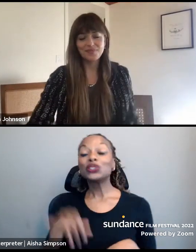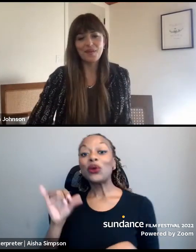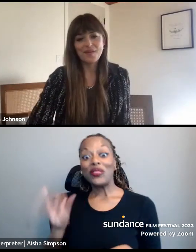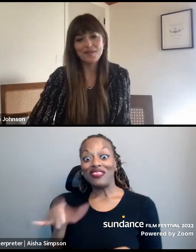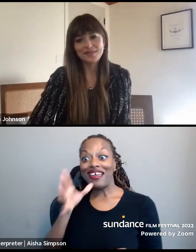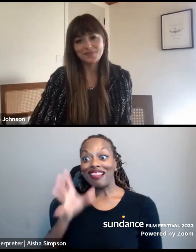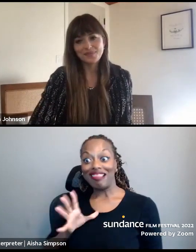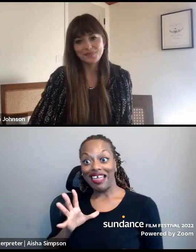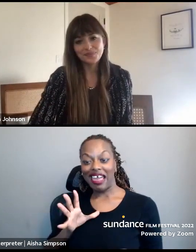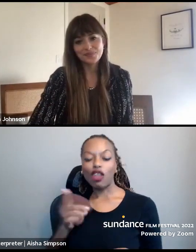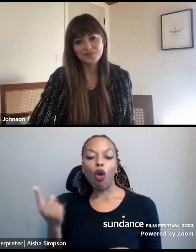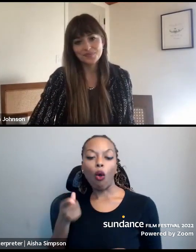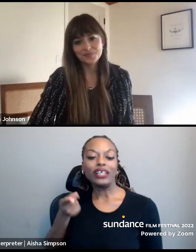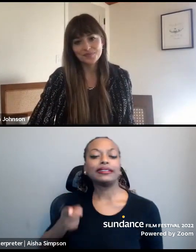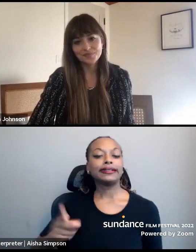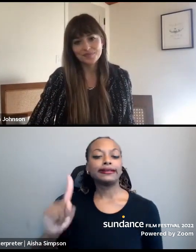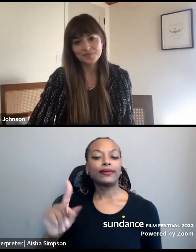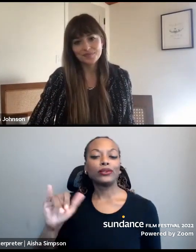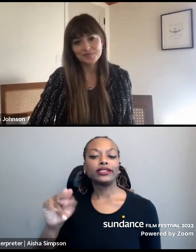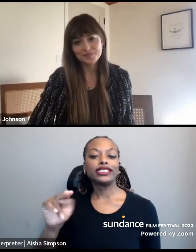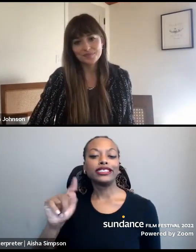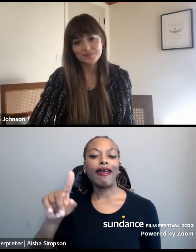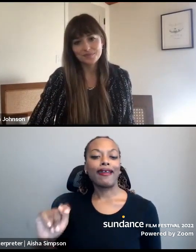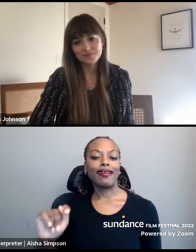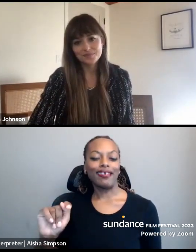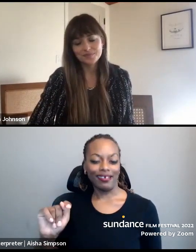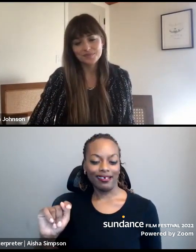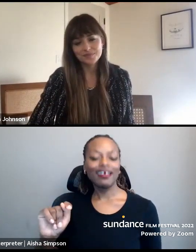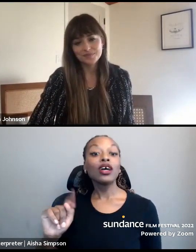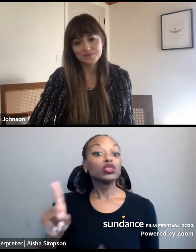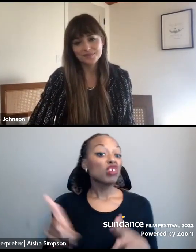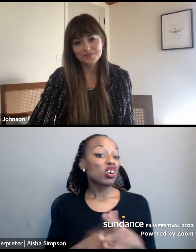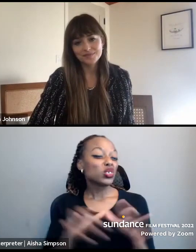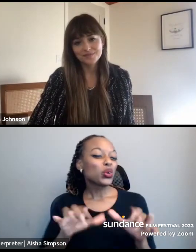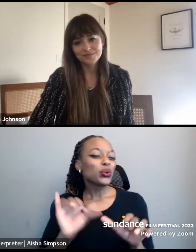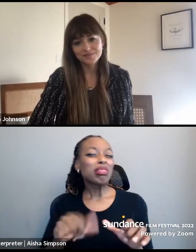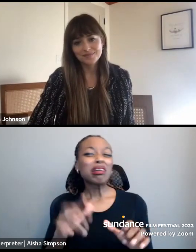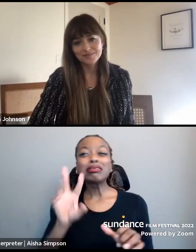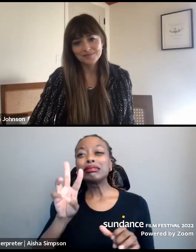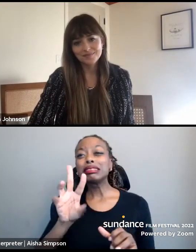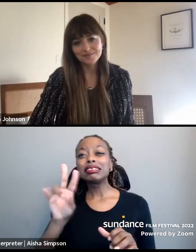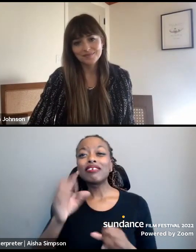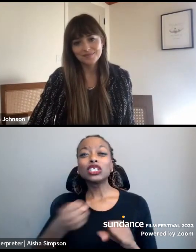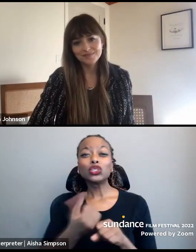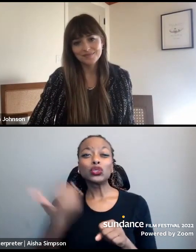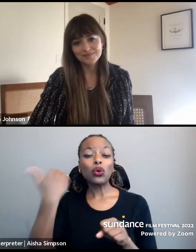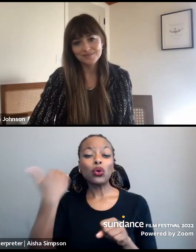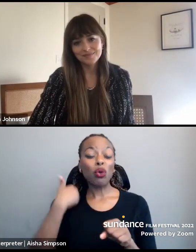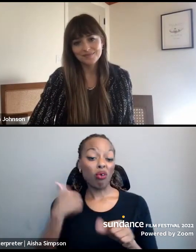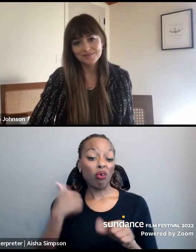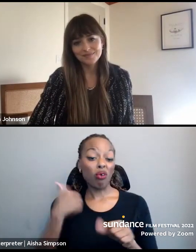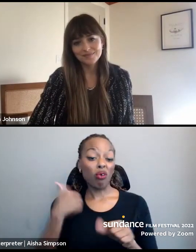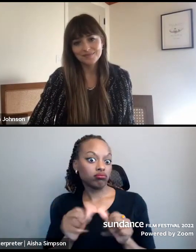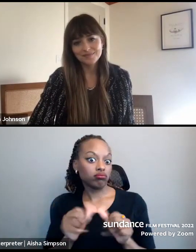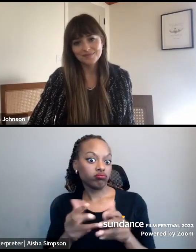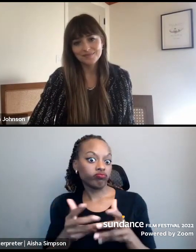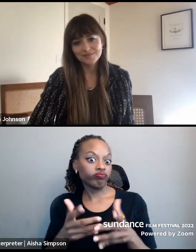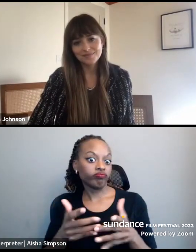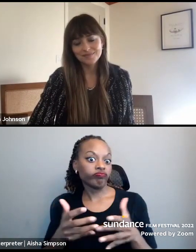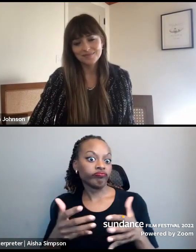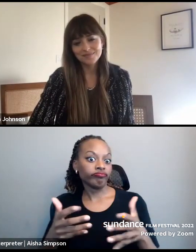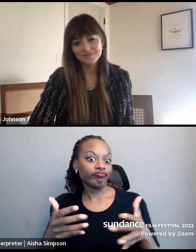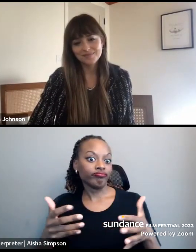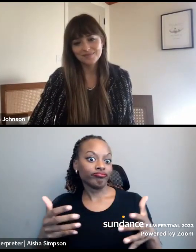character Janet. And, I started doing it maybe like 6-7 years ago, and it's just continued to grow and grow. And